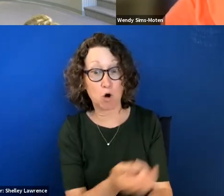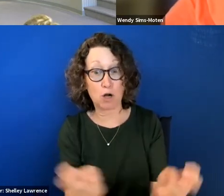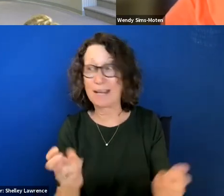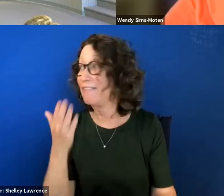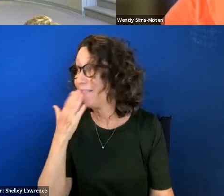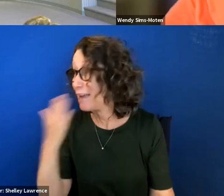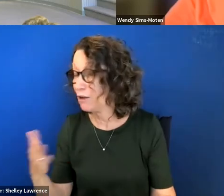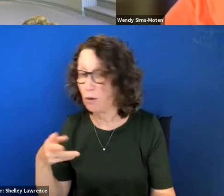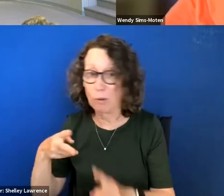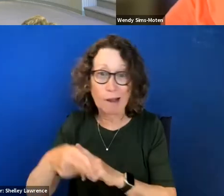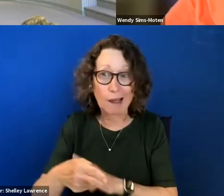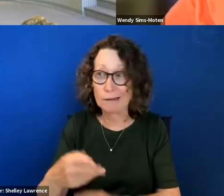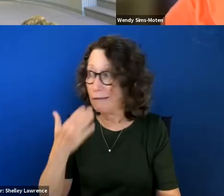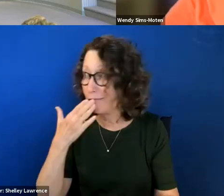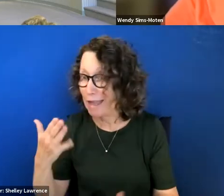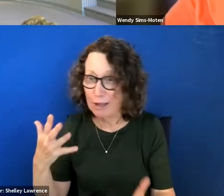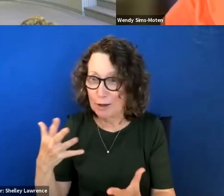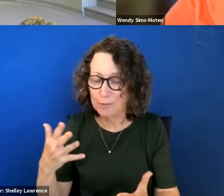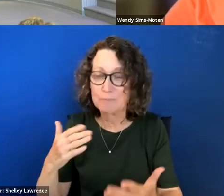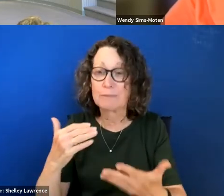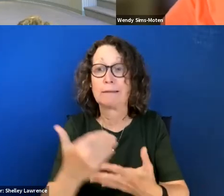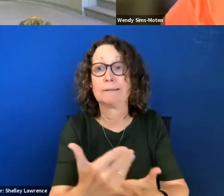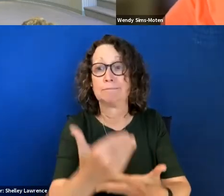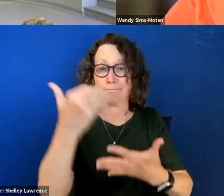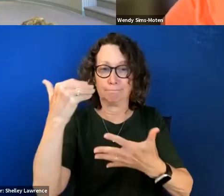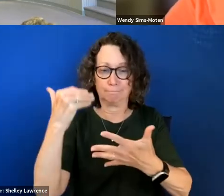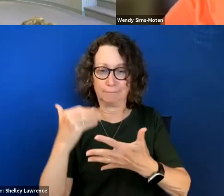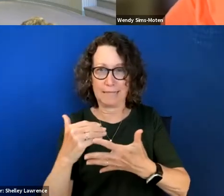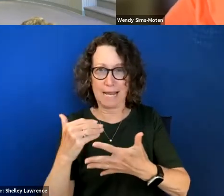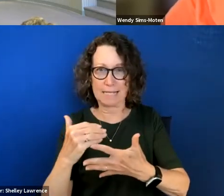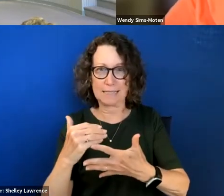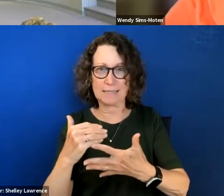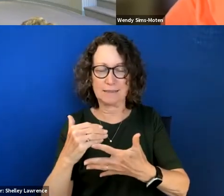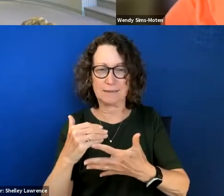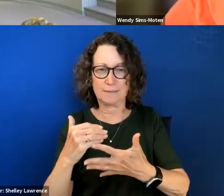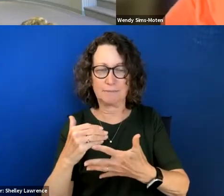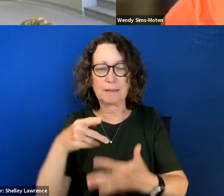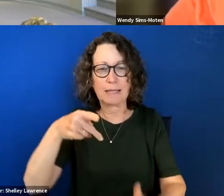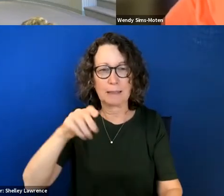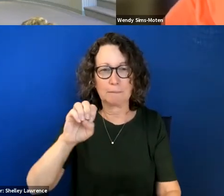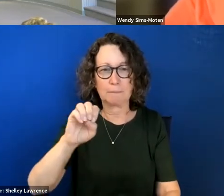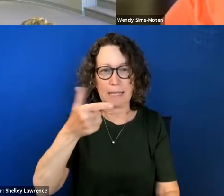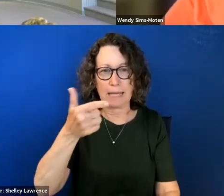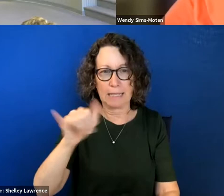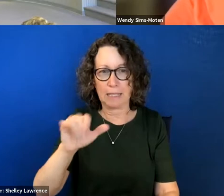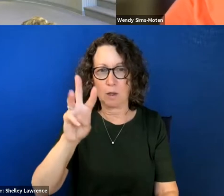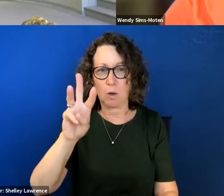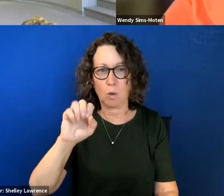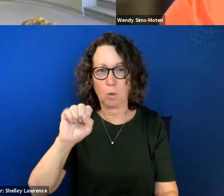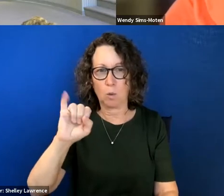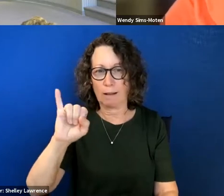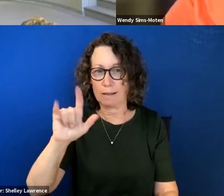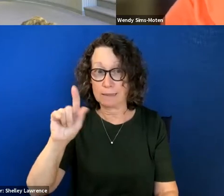you. Our next speaker is Peggy Wilson.